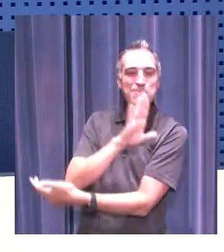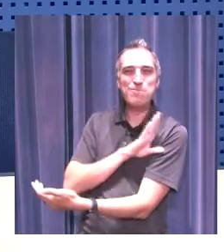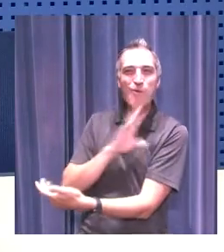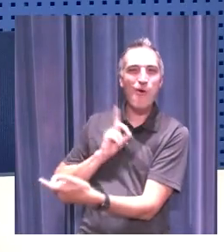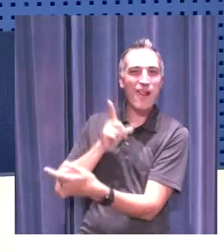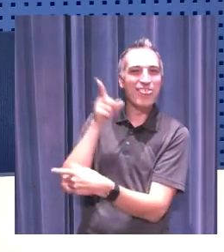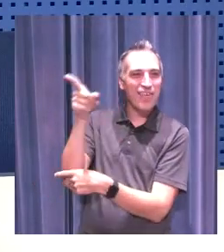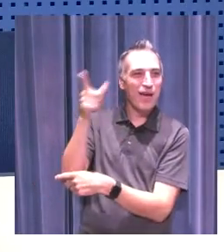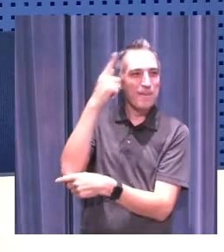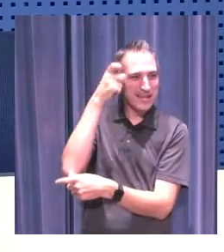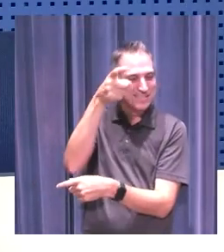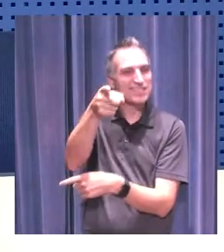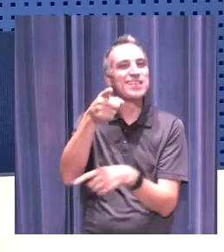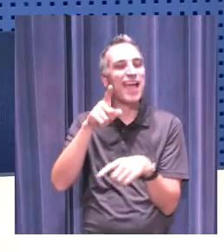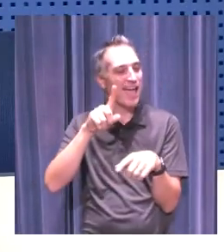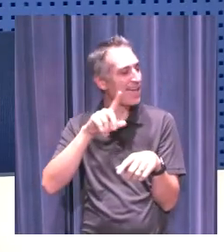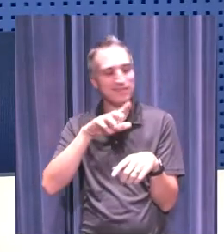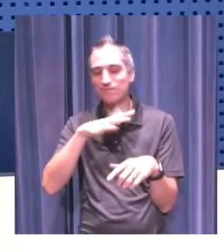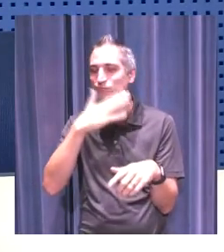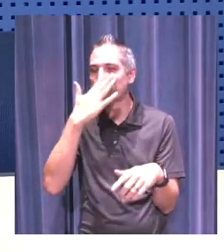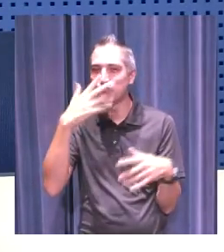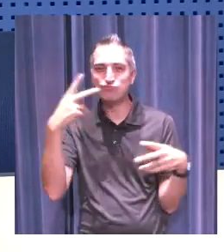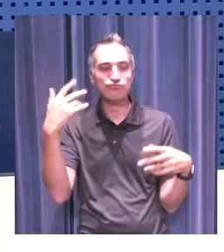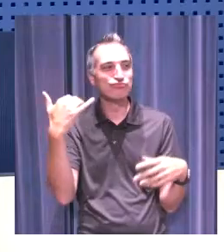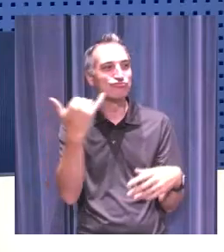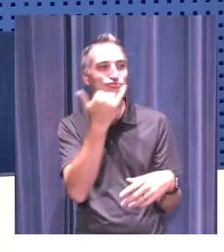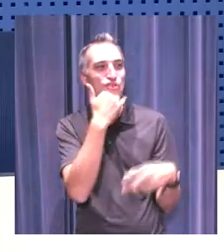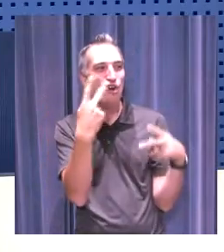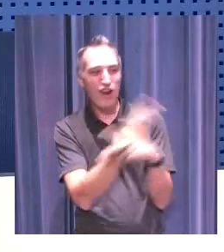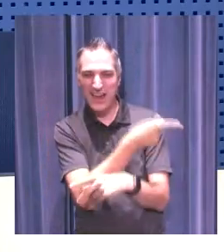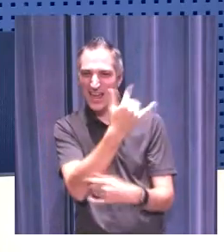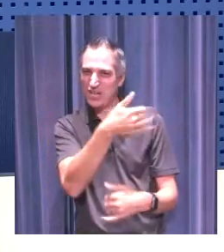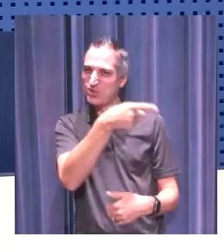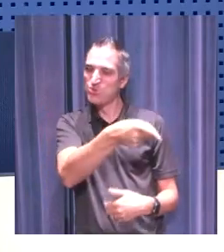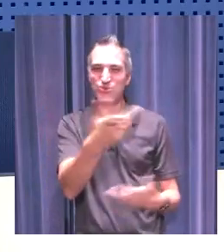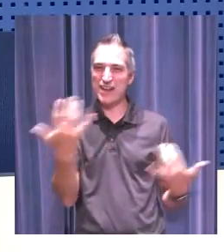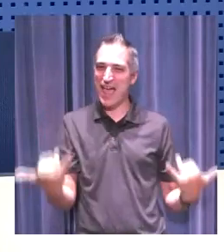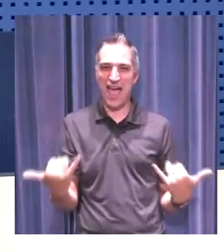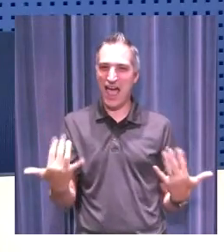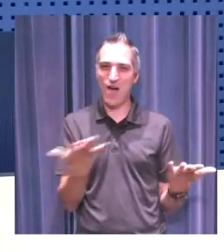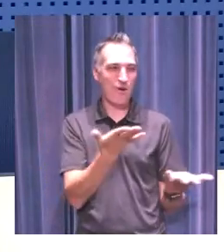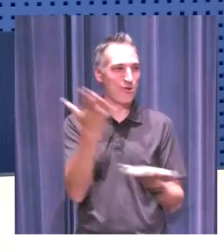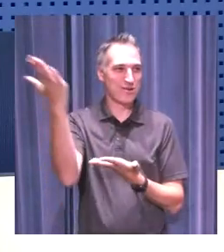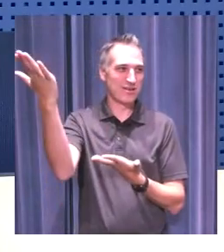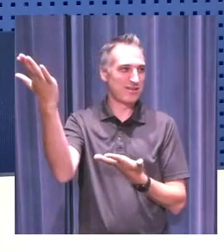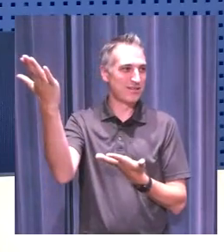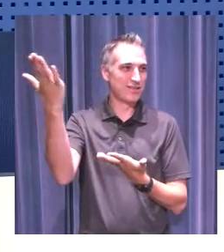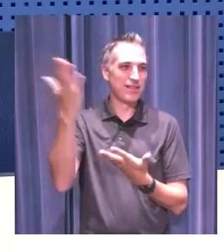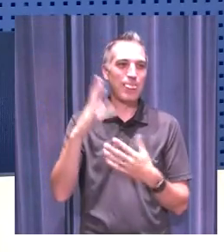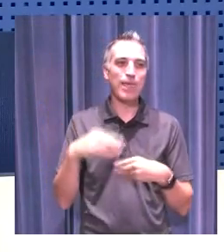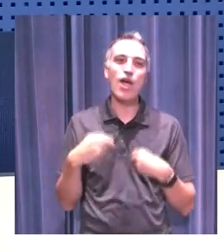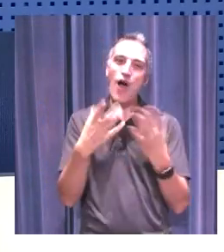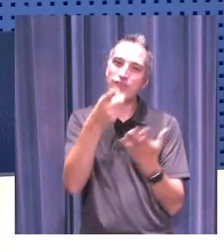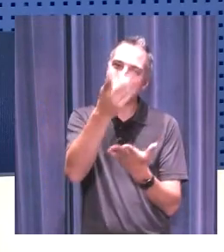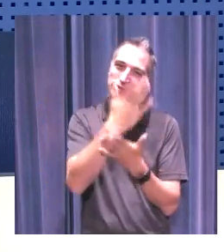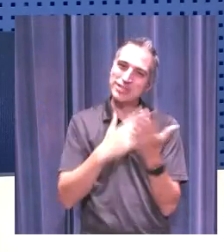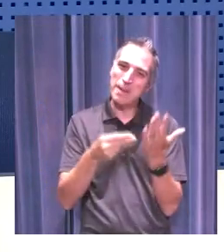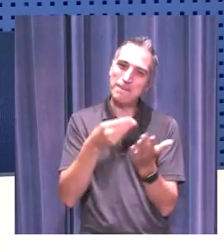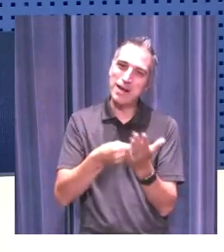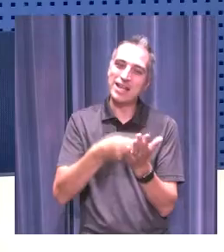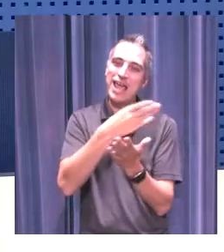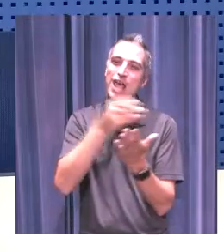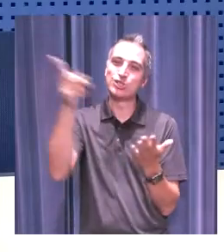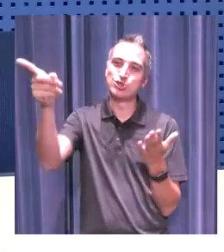because they was doing you wrong. And you left me out there hanging because they offered you some money and you